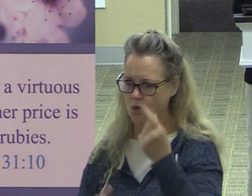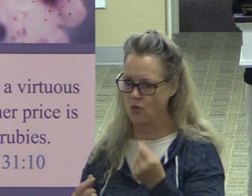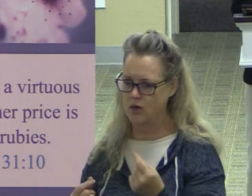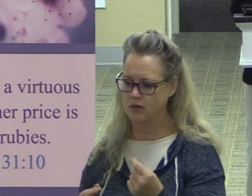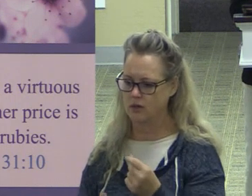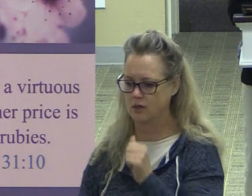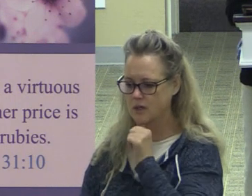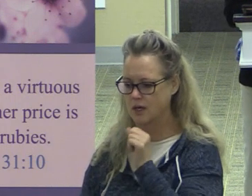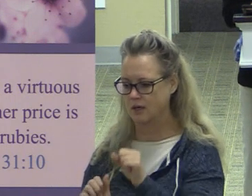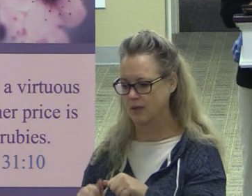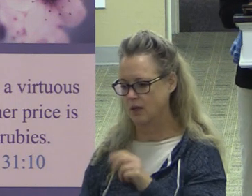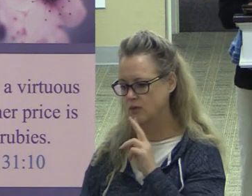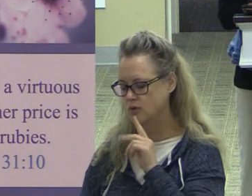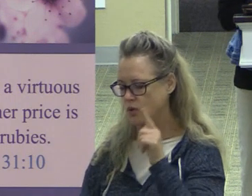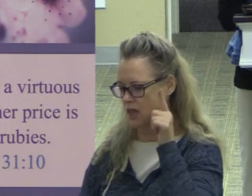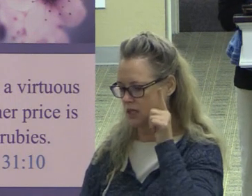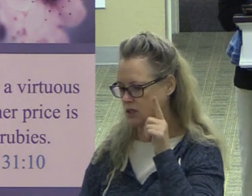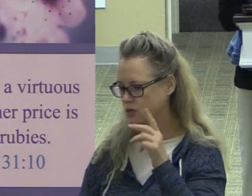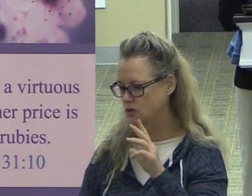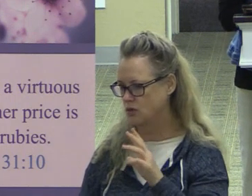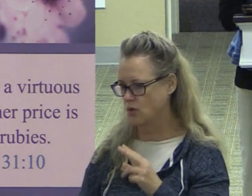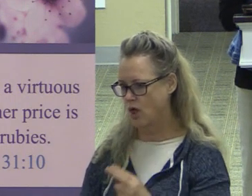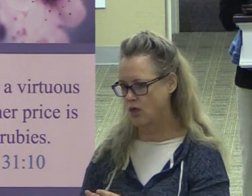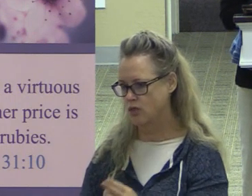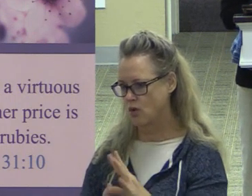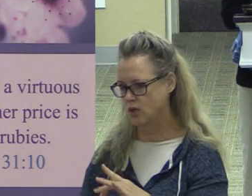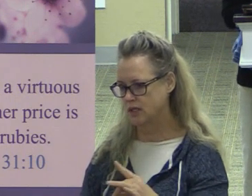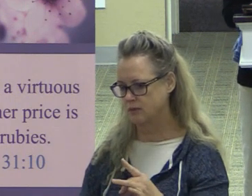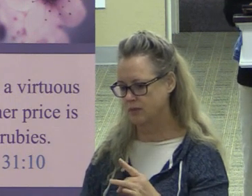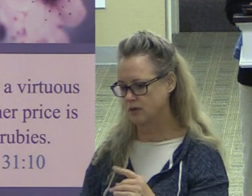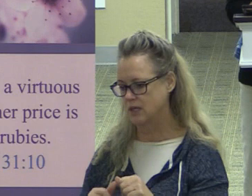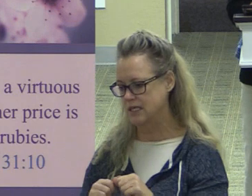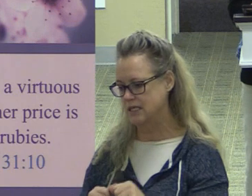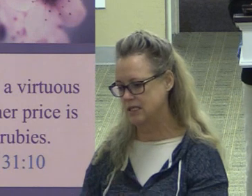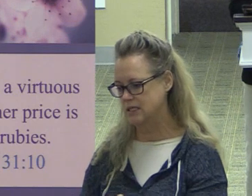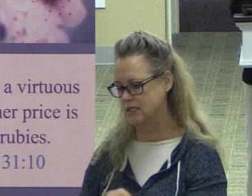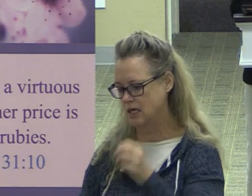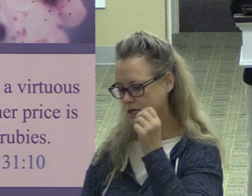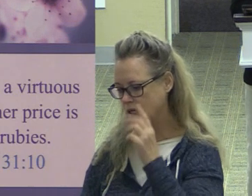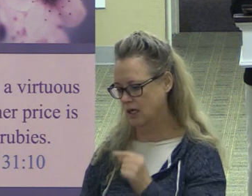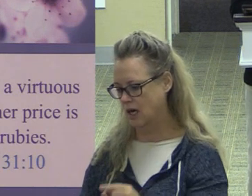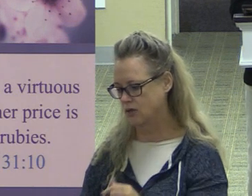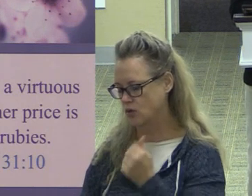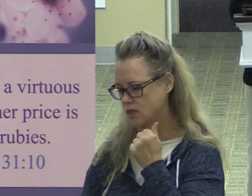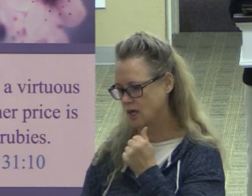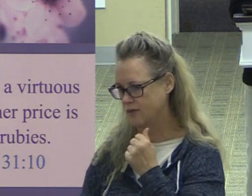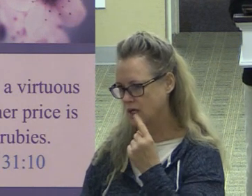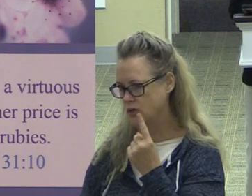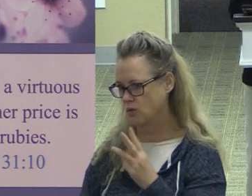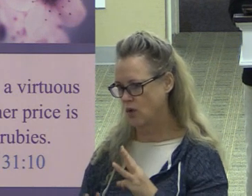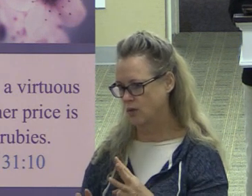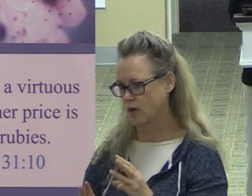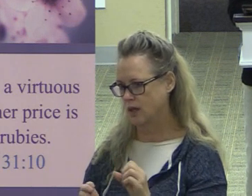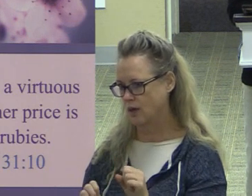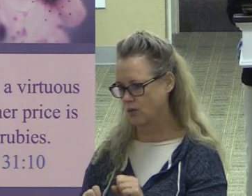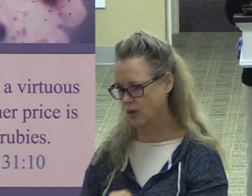to the Holy Spirit. And staying in God's word daily is one way that we can do